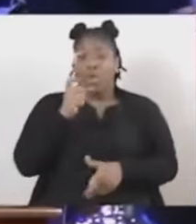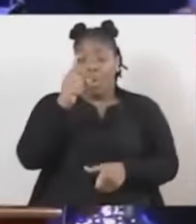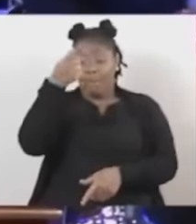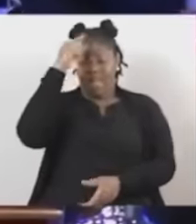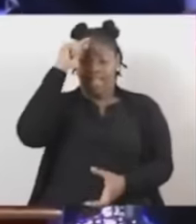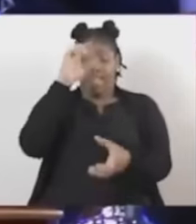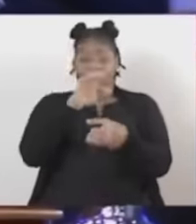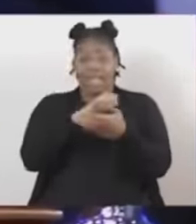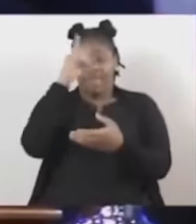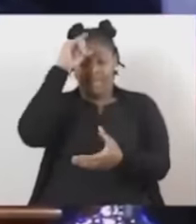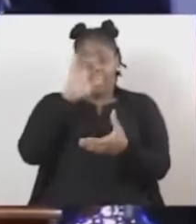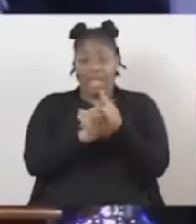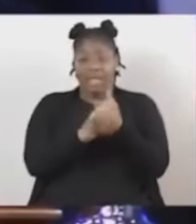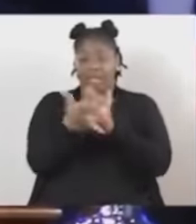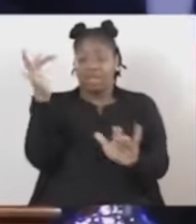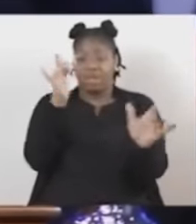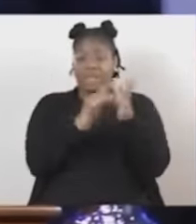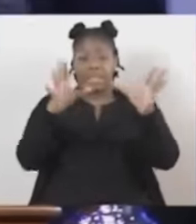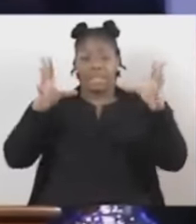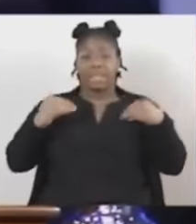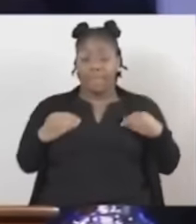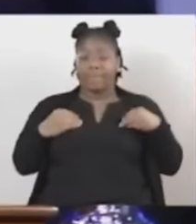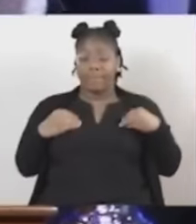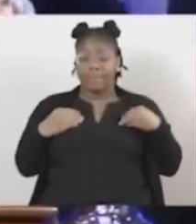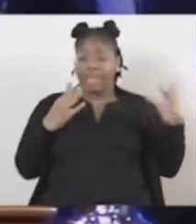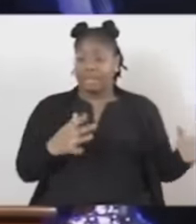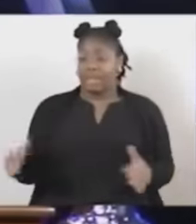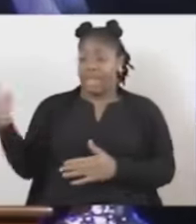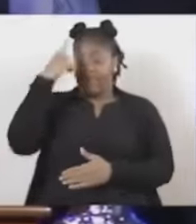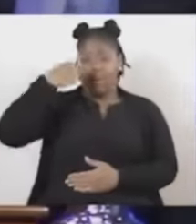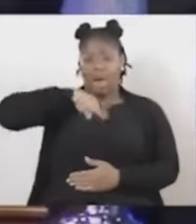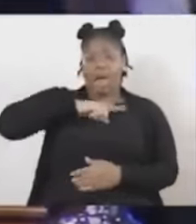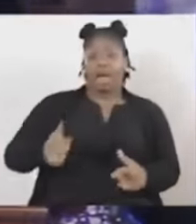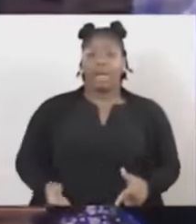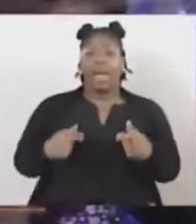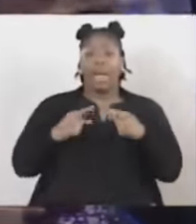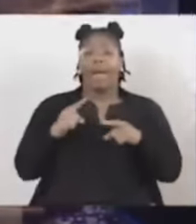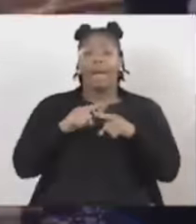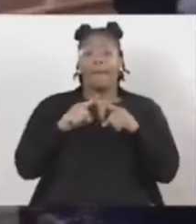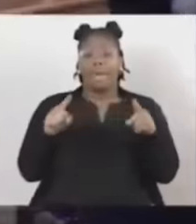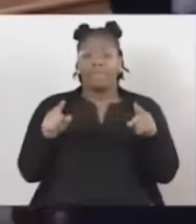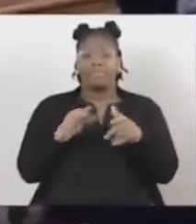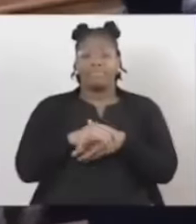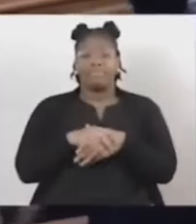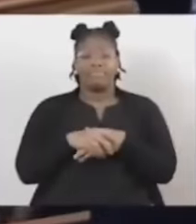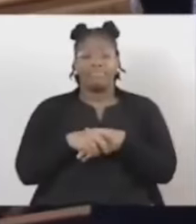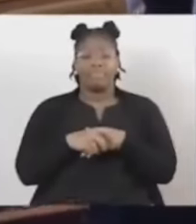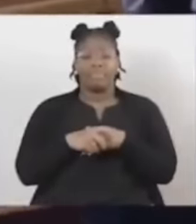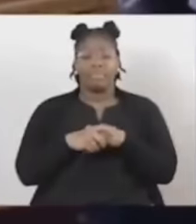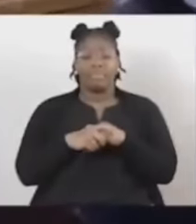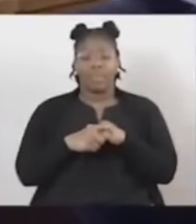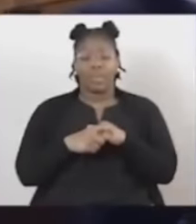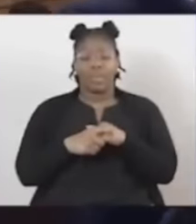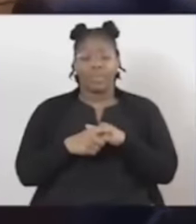his purpose. So help me help somebody else. And I promise I'm going to leave you alone. But can you touch 5 to 7 people and tell